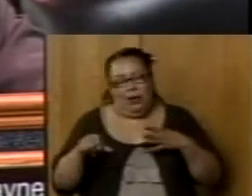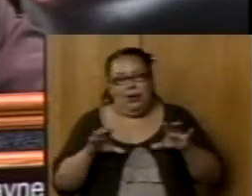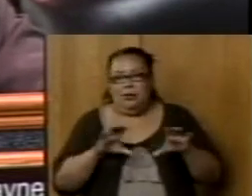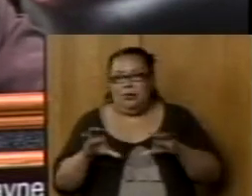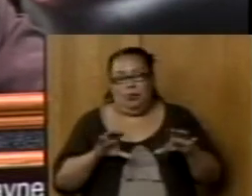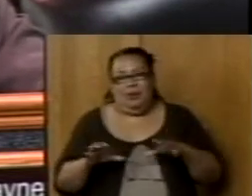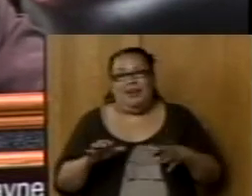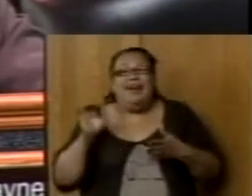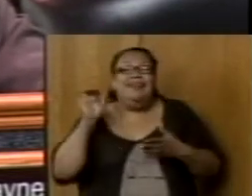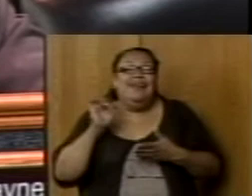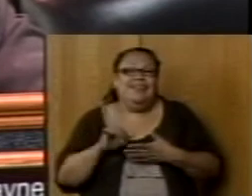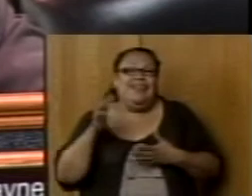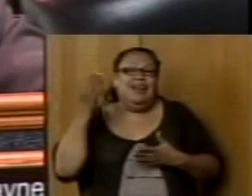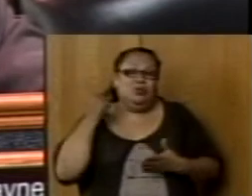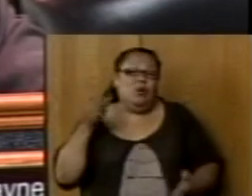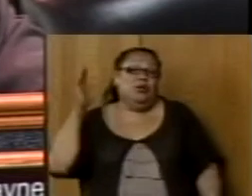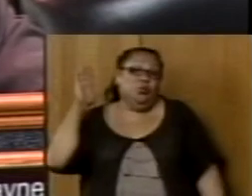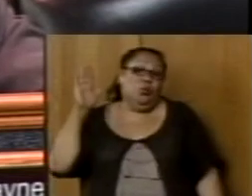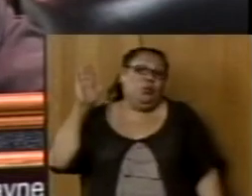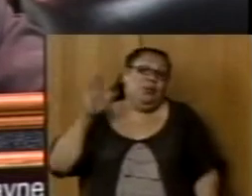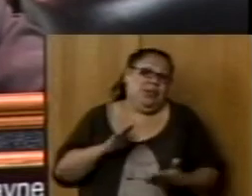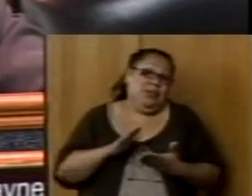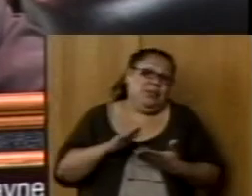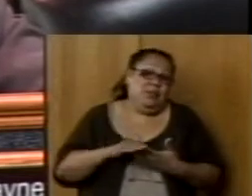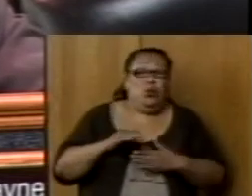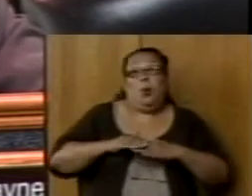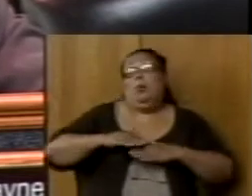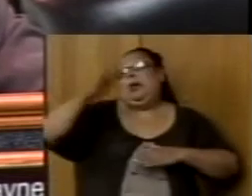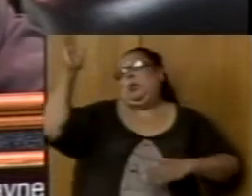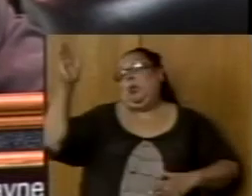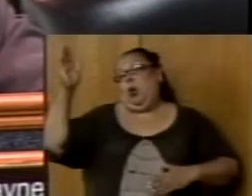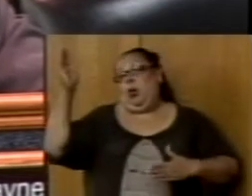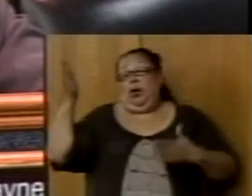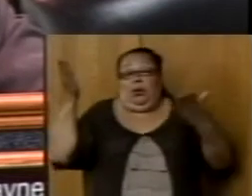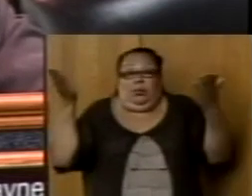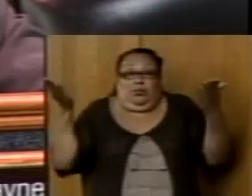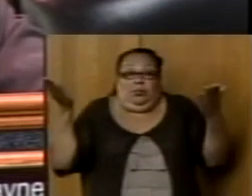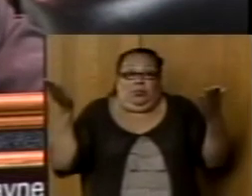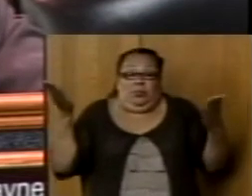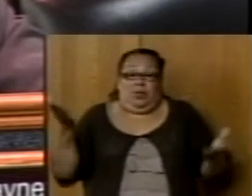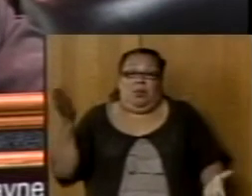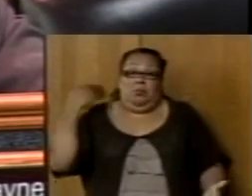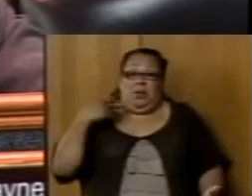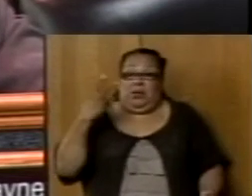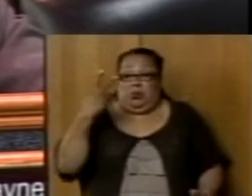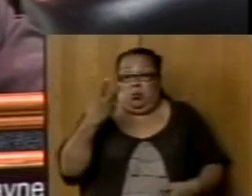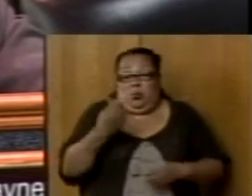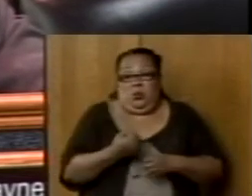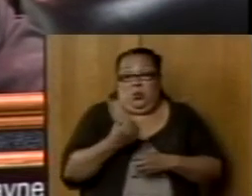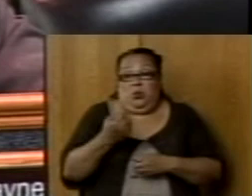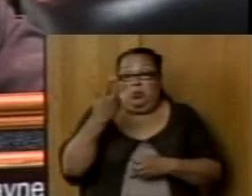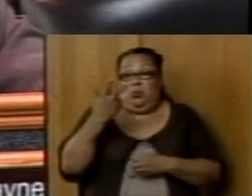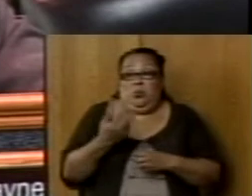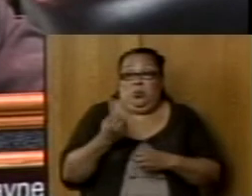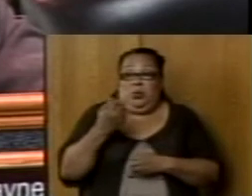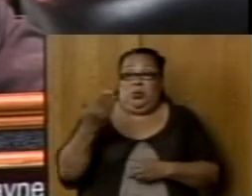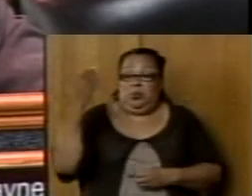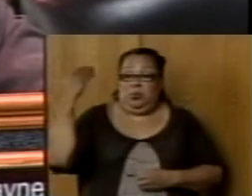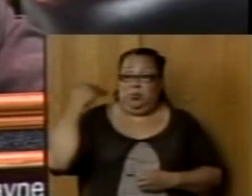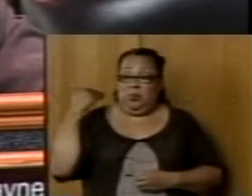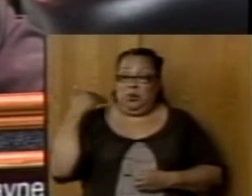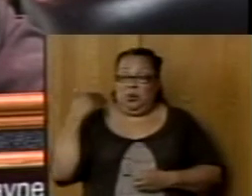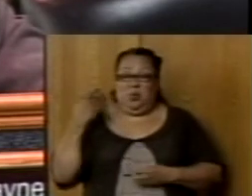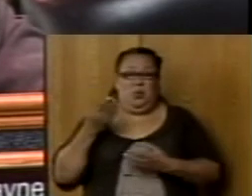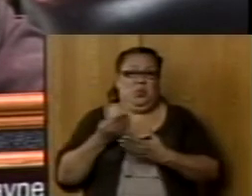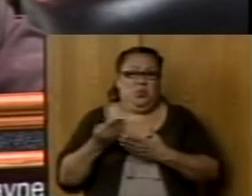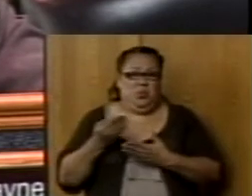no. It could be less. It could be less. It could be more. Believe in the past 2 years or 3 years back, we